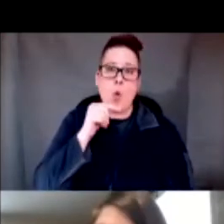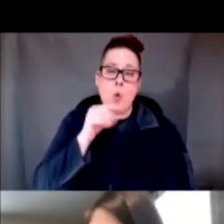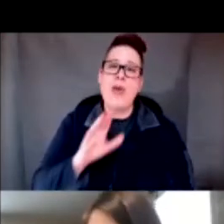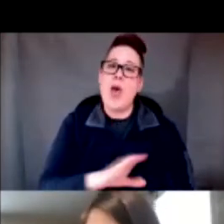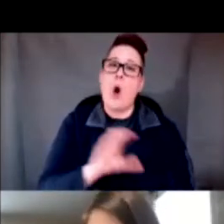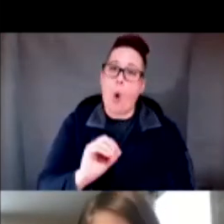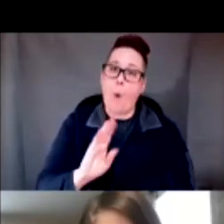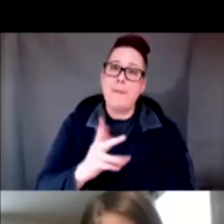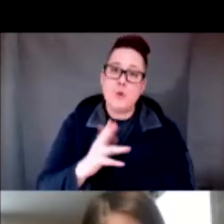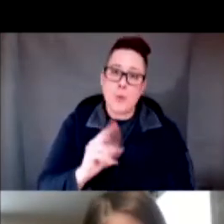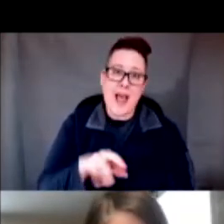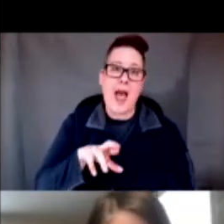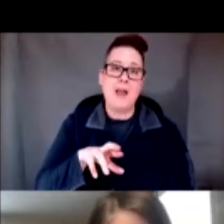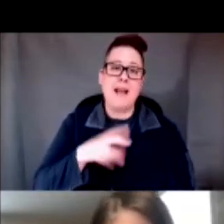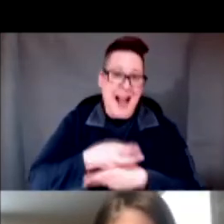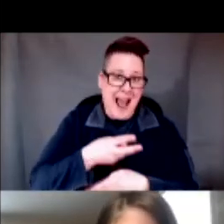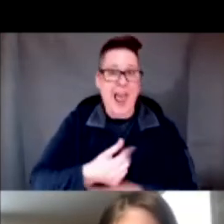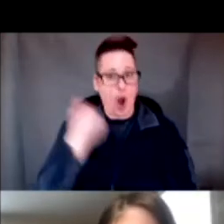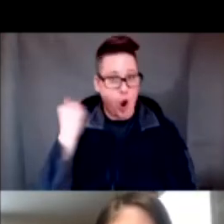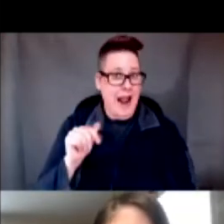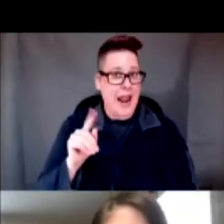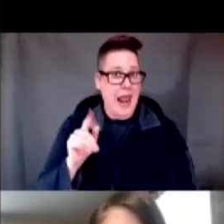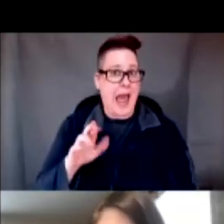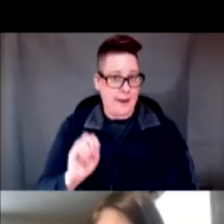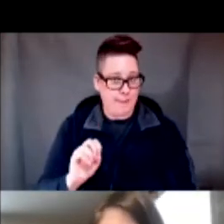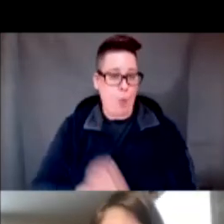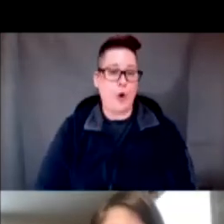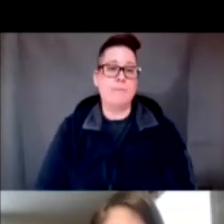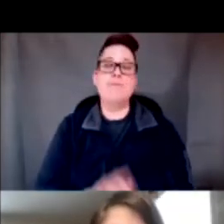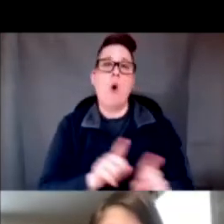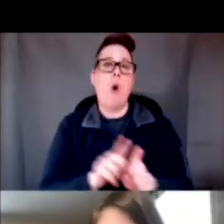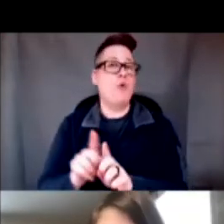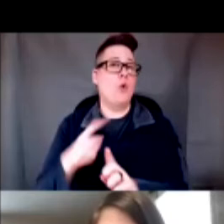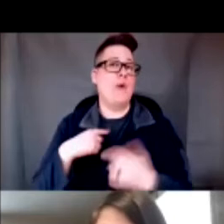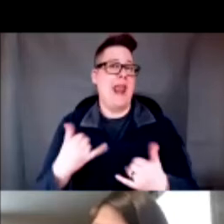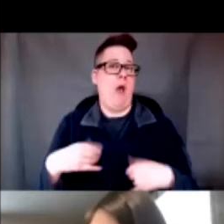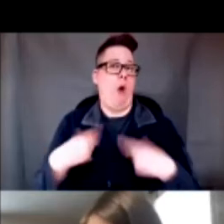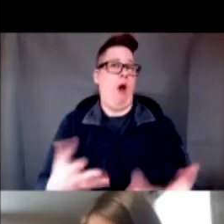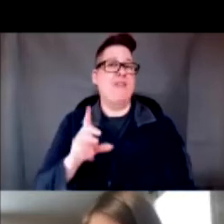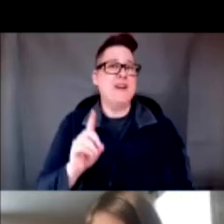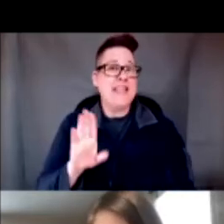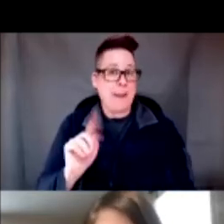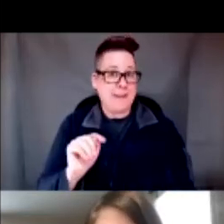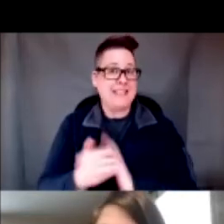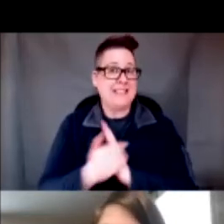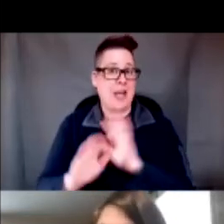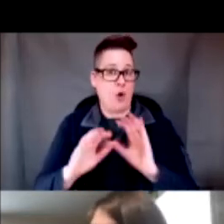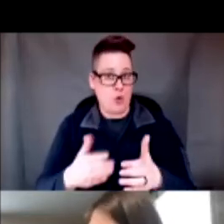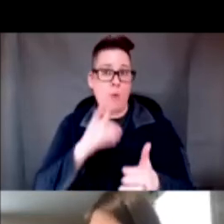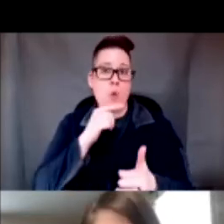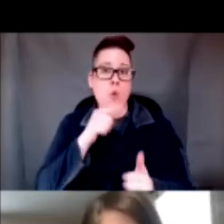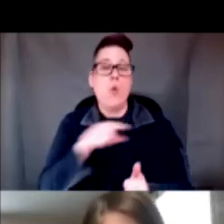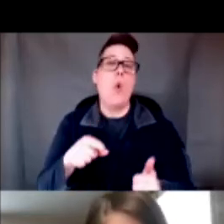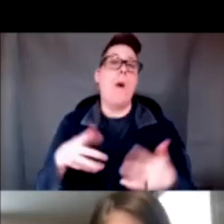care at Lattimore Road practices. We have also started offering a DBT skills group for people who are pregnant